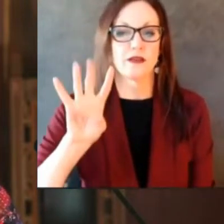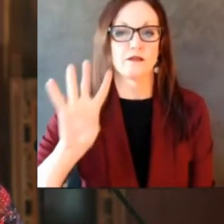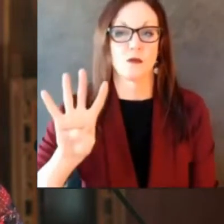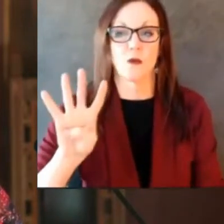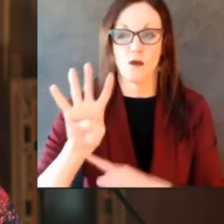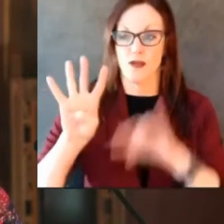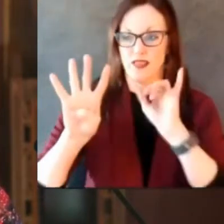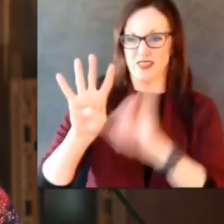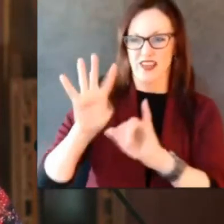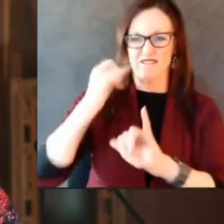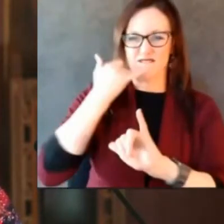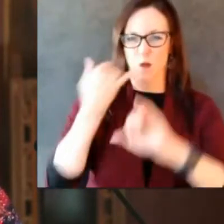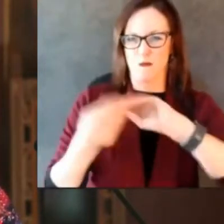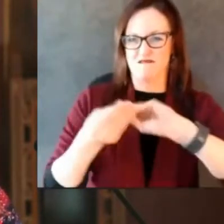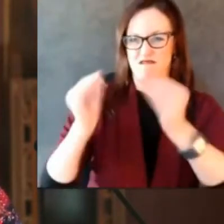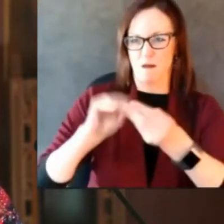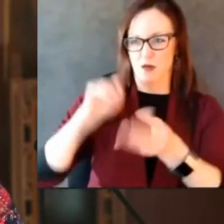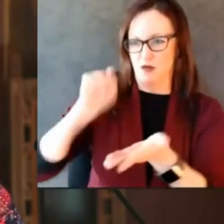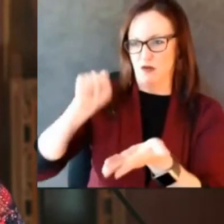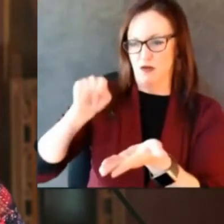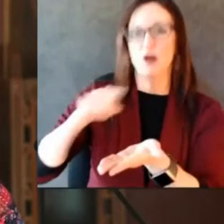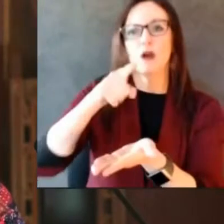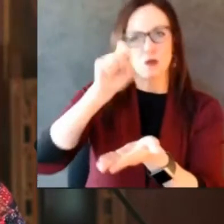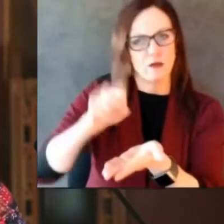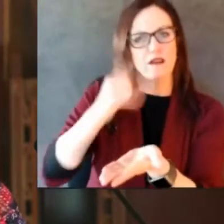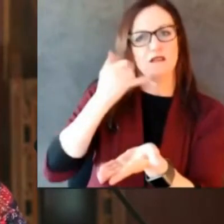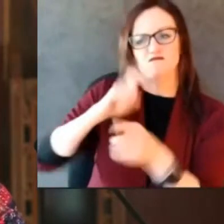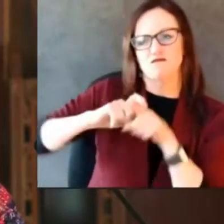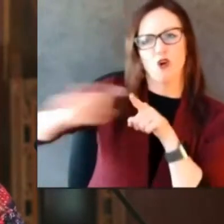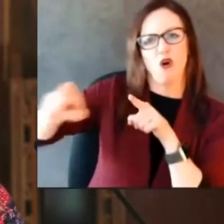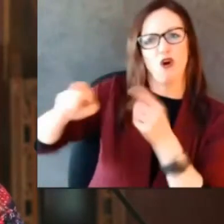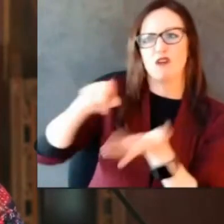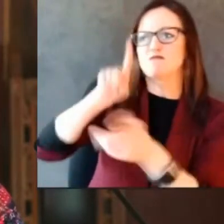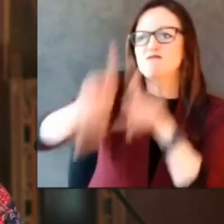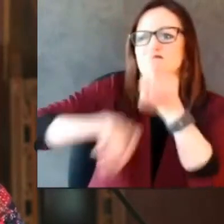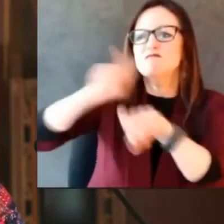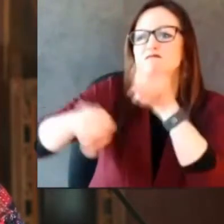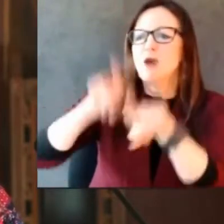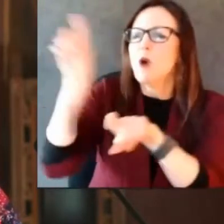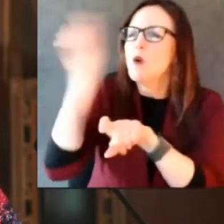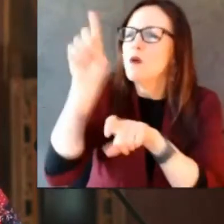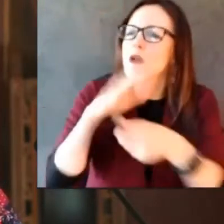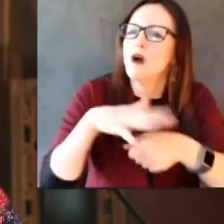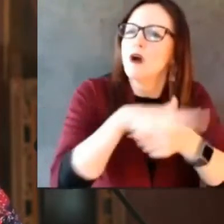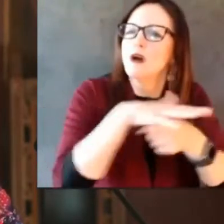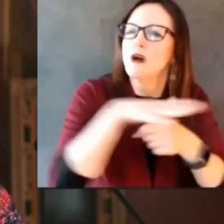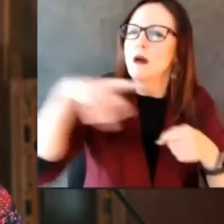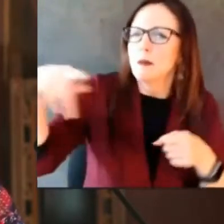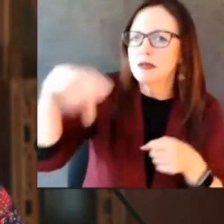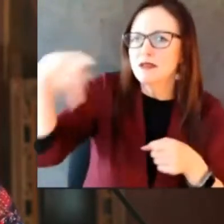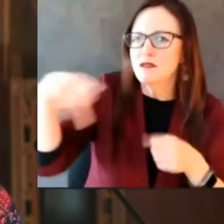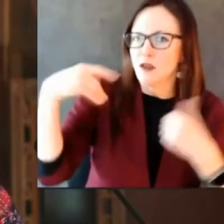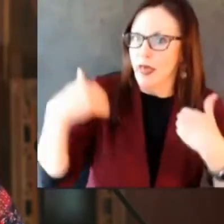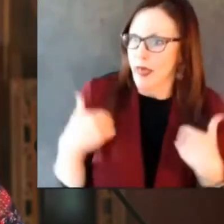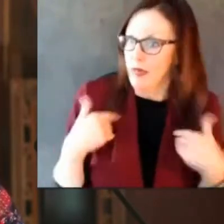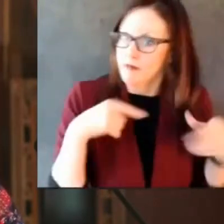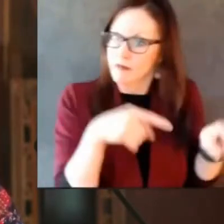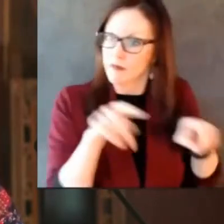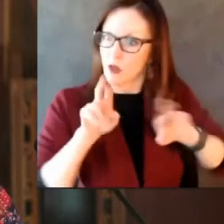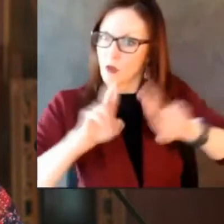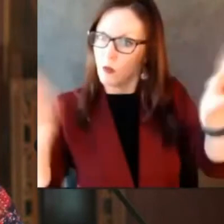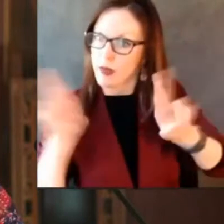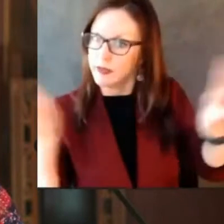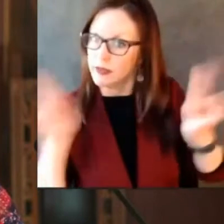DHS.wisconsin.gov/vaccine has a wealth of information about vaccine safety and efficacy. what you should expect during your appointment